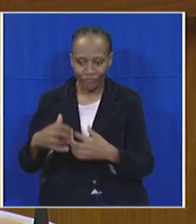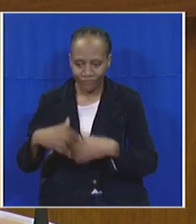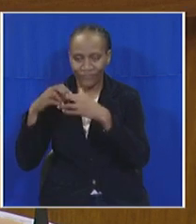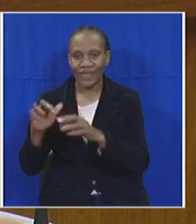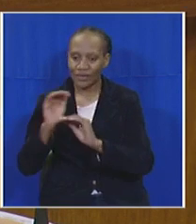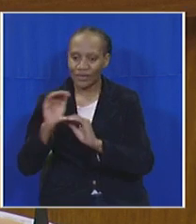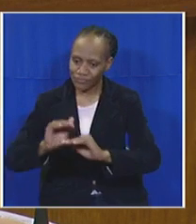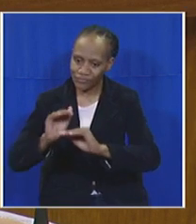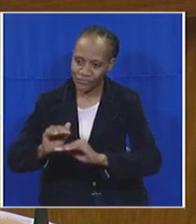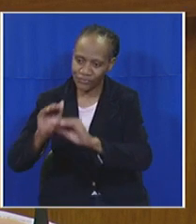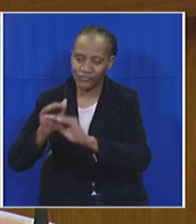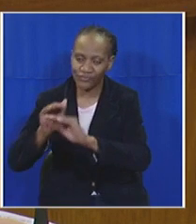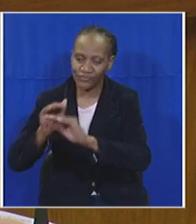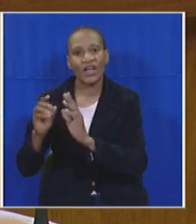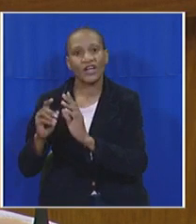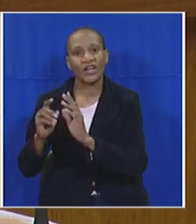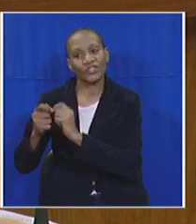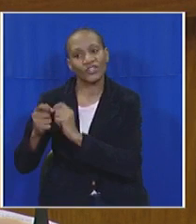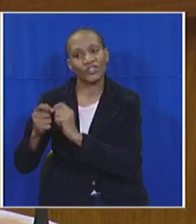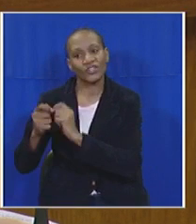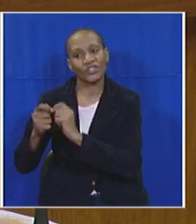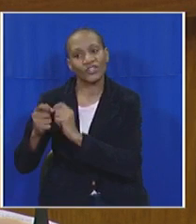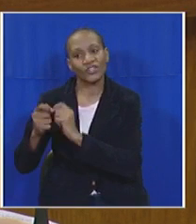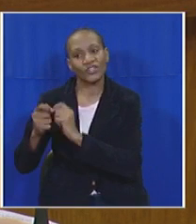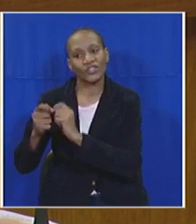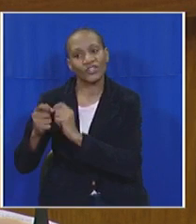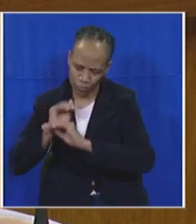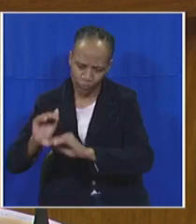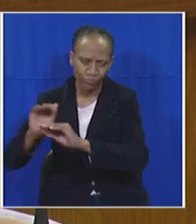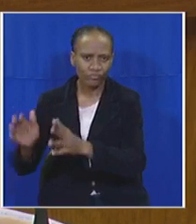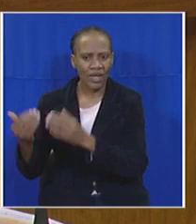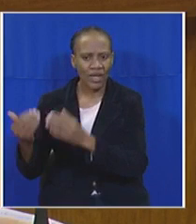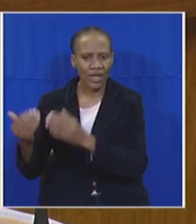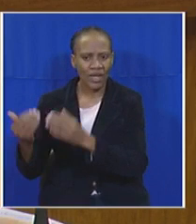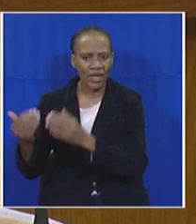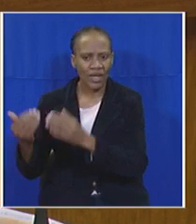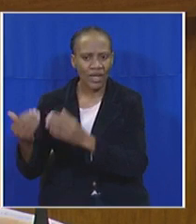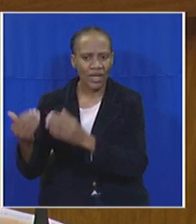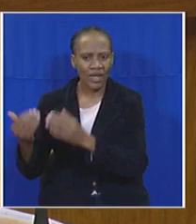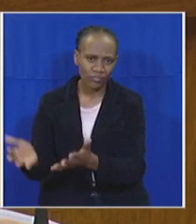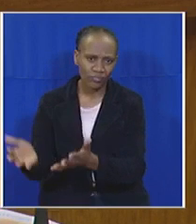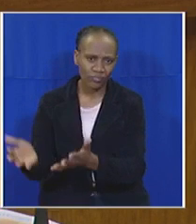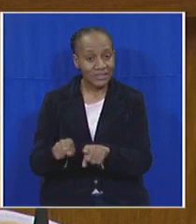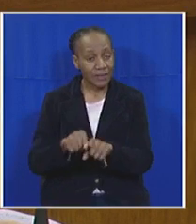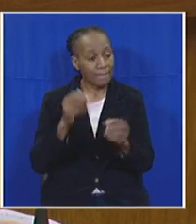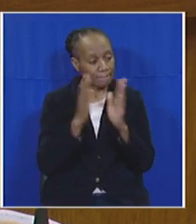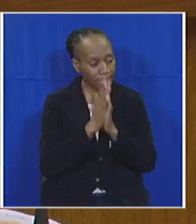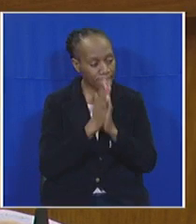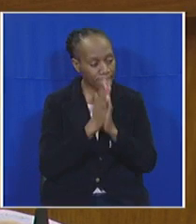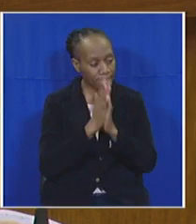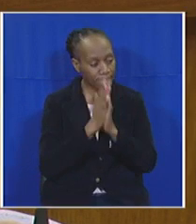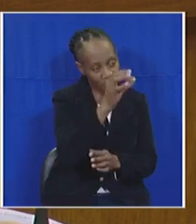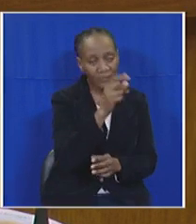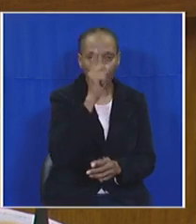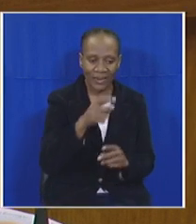educate traditional leaders and inform them of their rights, duties, and responsibilities, and to request government to establish a